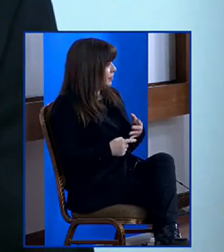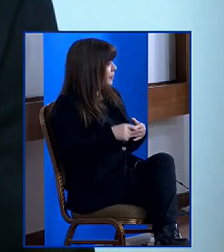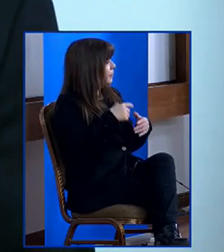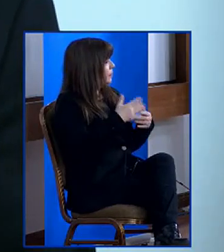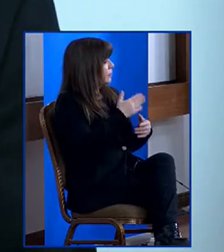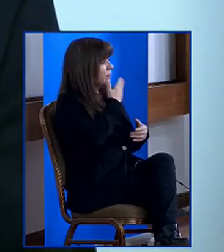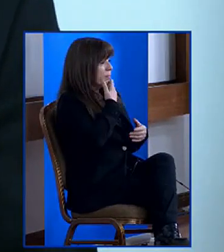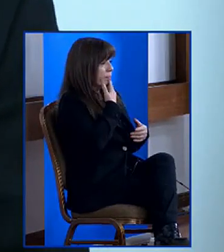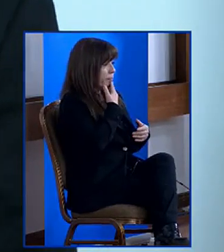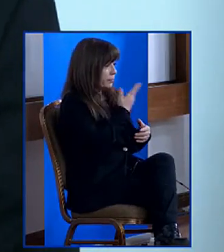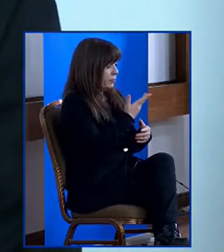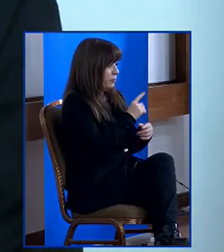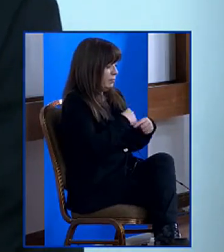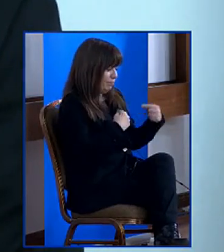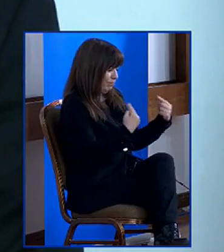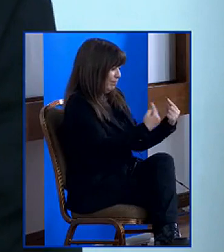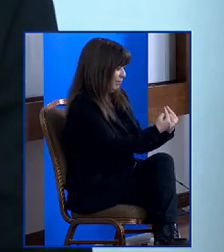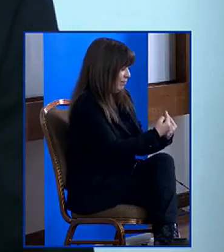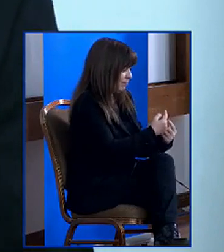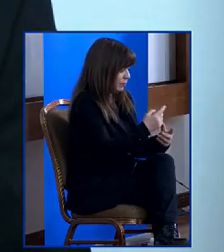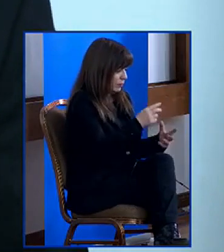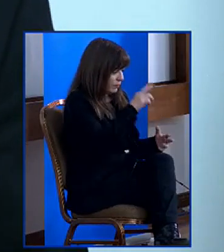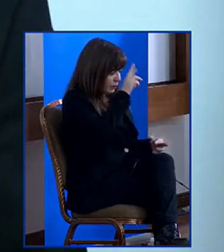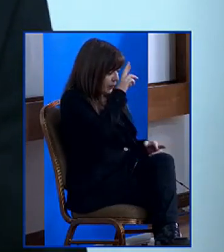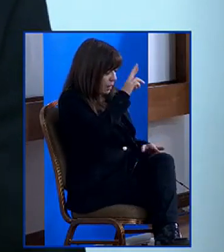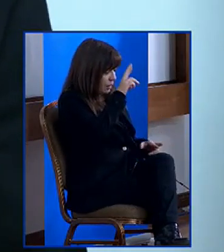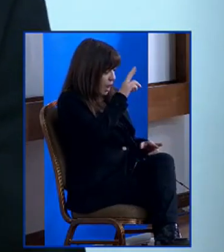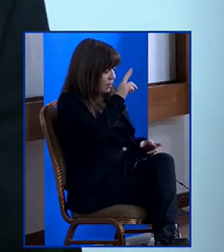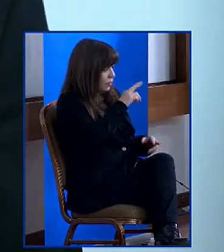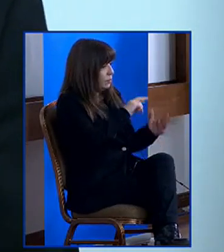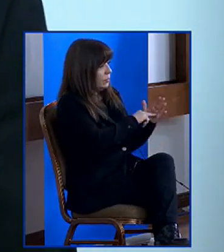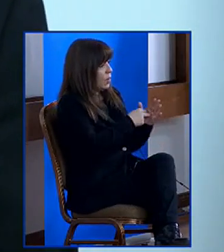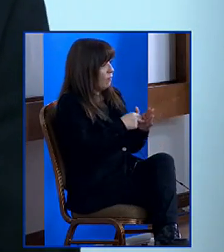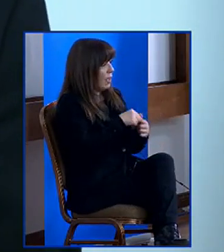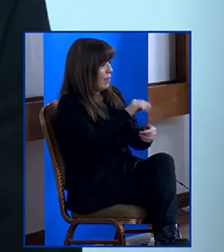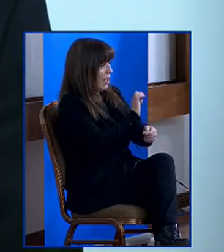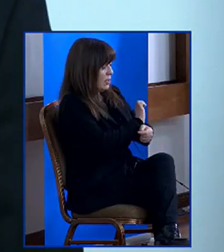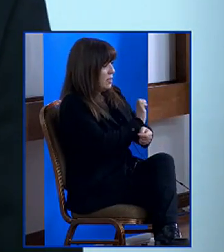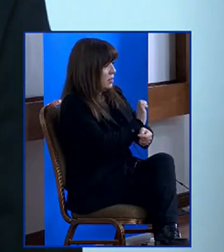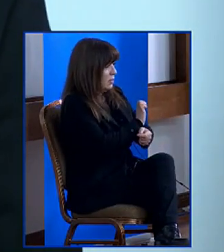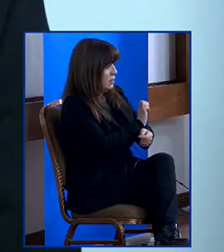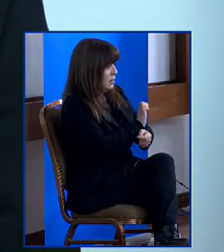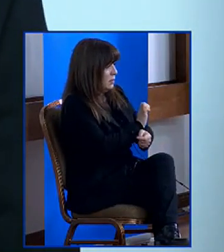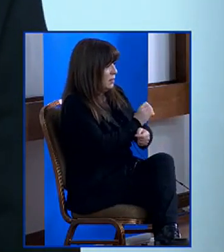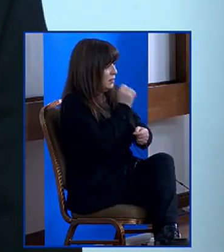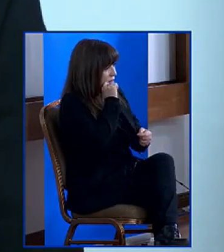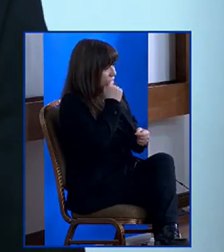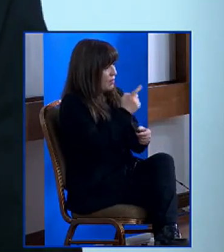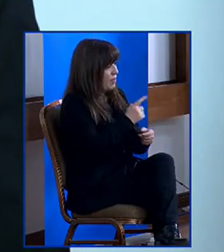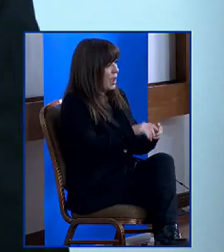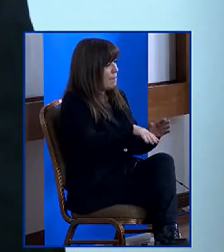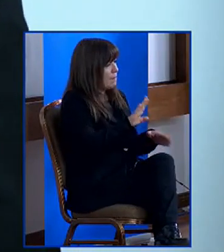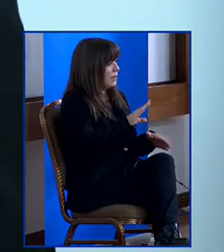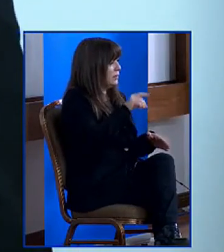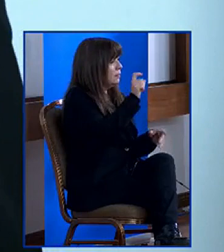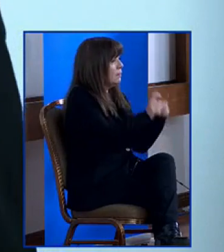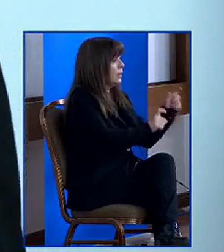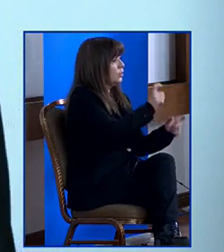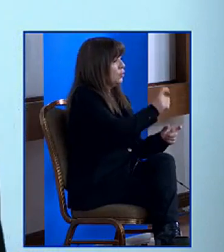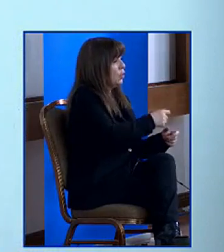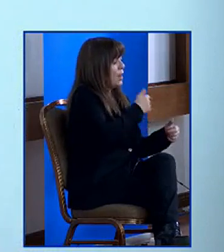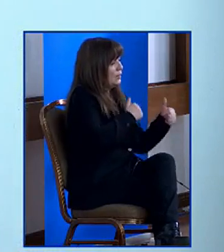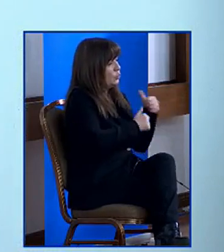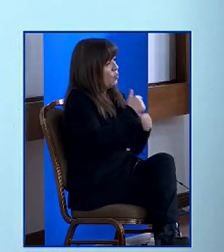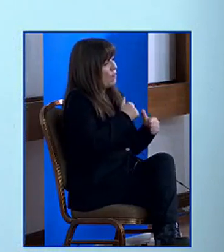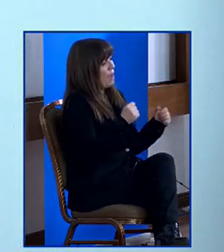scenario where the energy crisis has actually meant more people suffering from extreme cold, at least in the